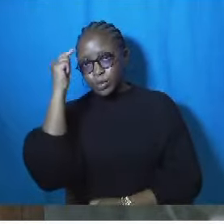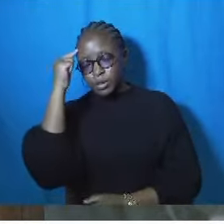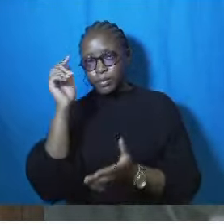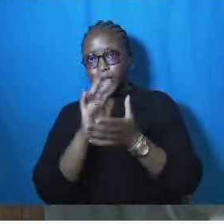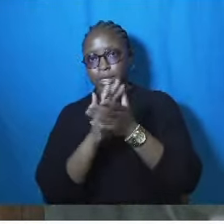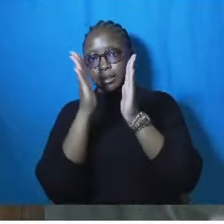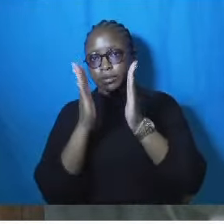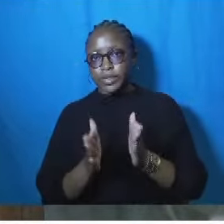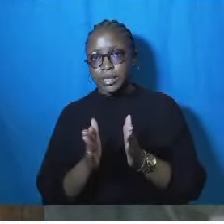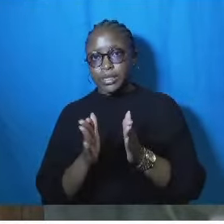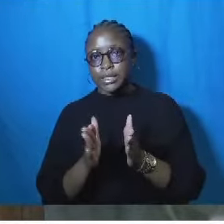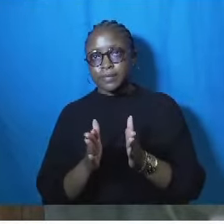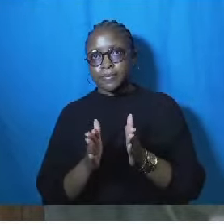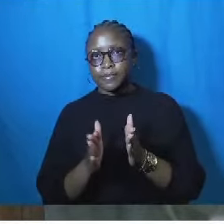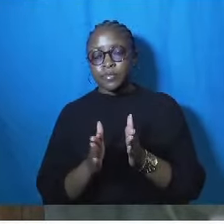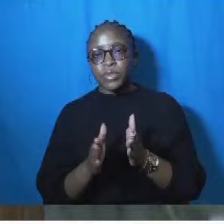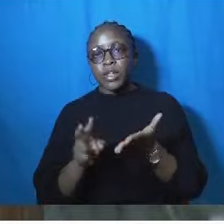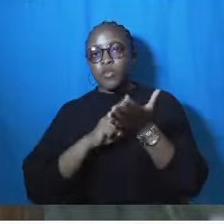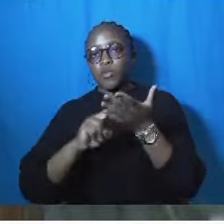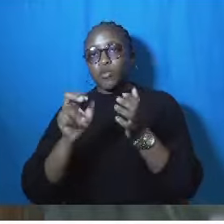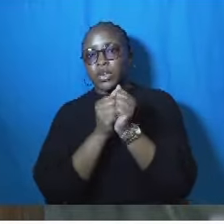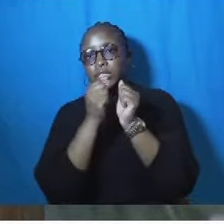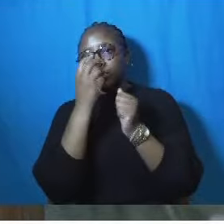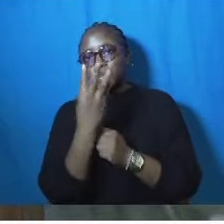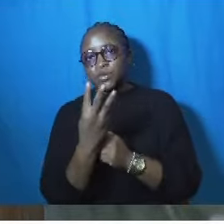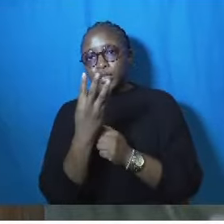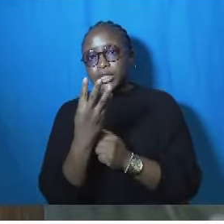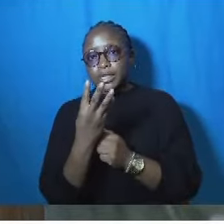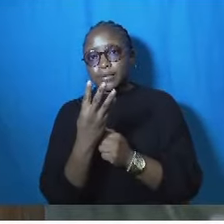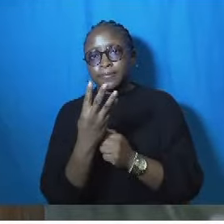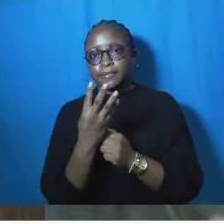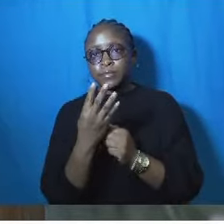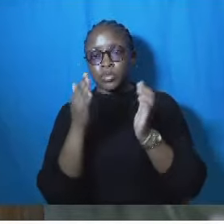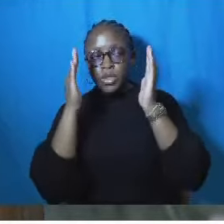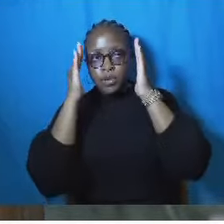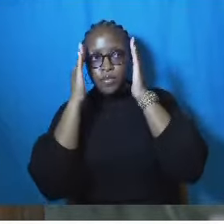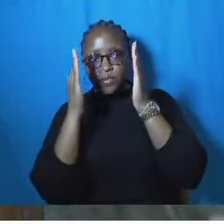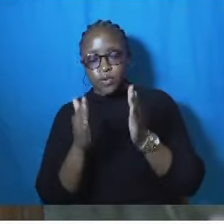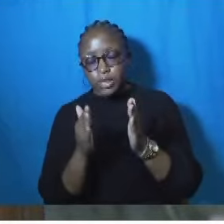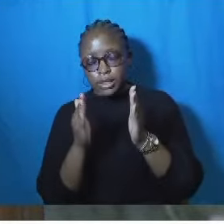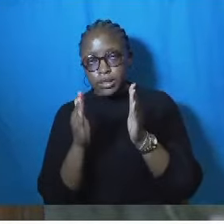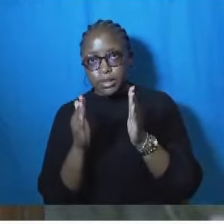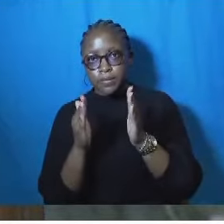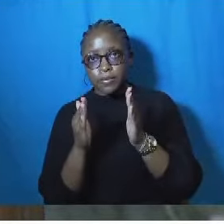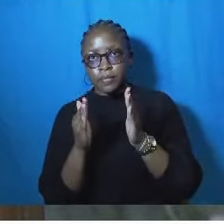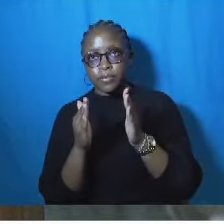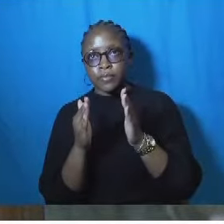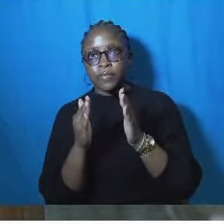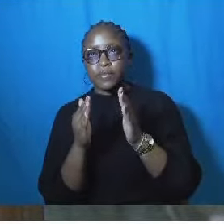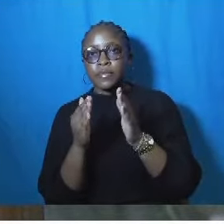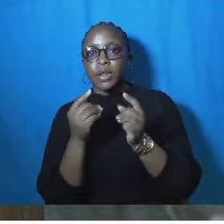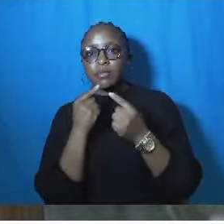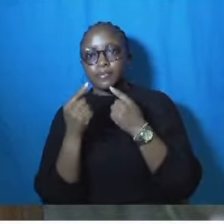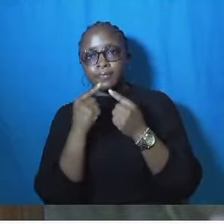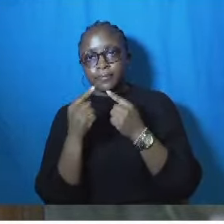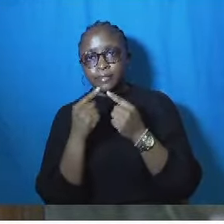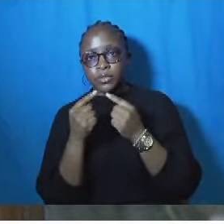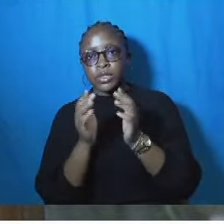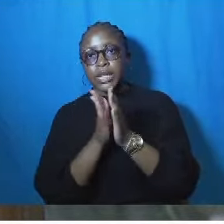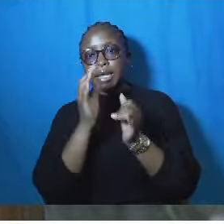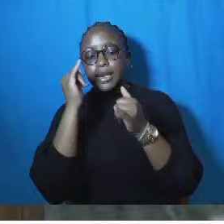to the end of chapter 15 is basically his epilogue, and the final chapter of